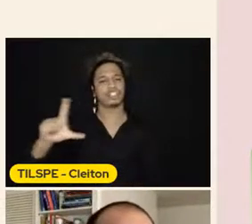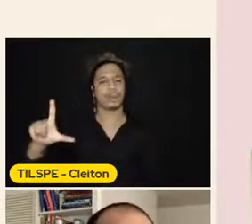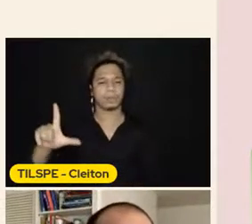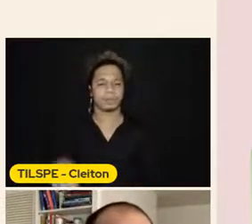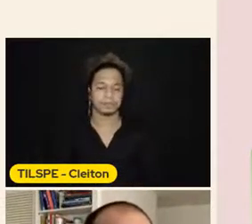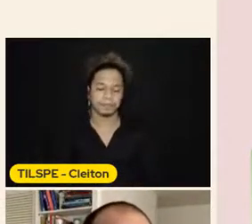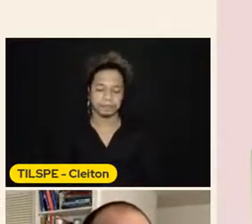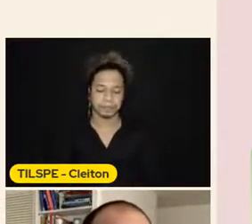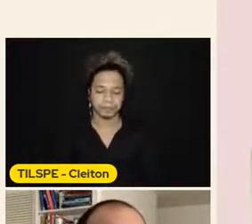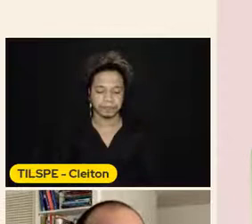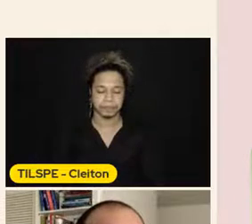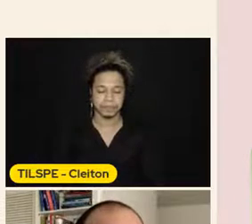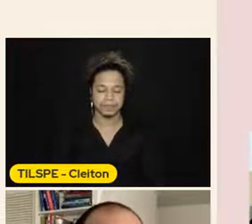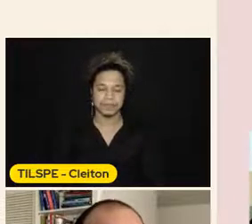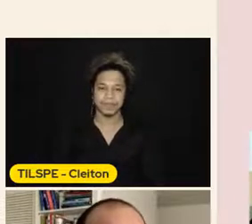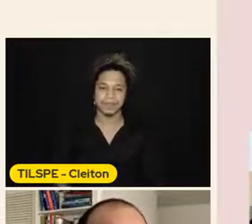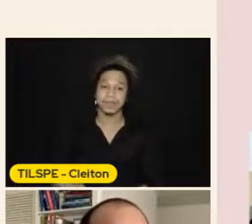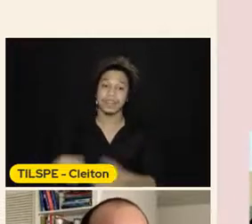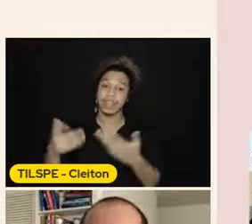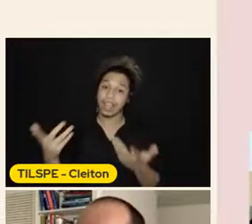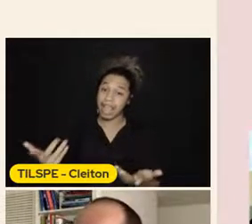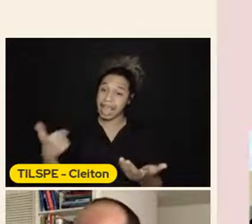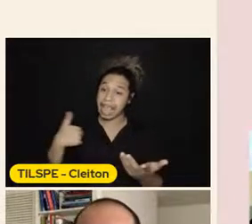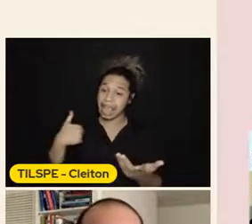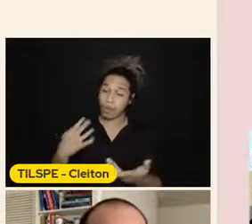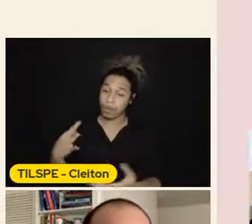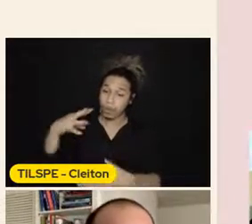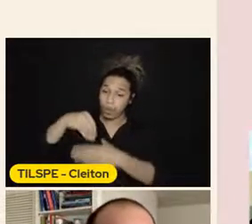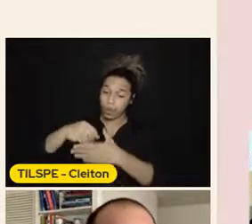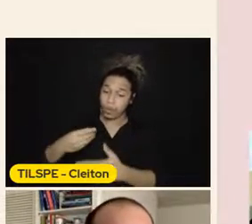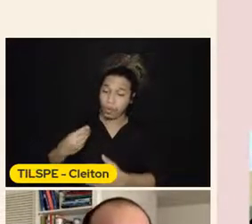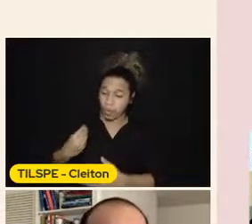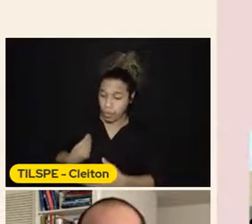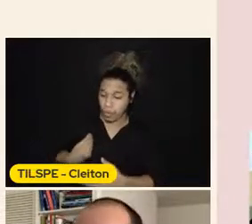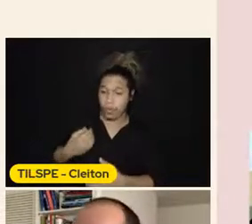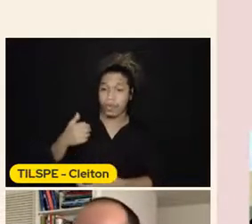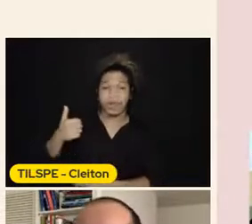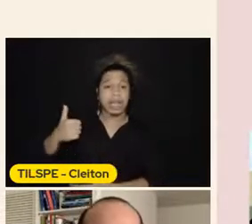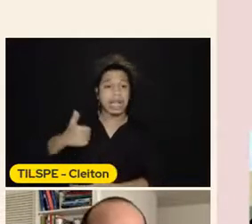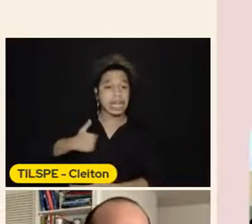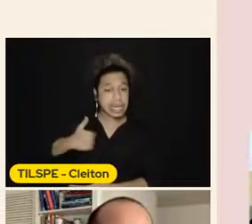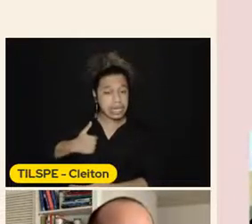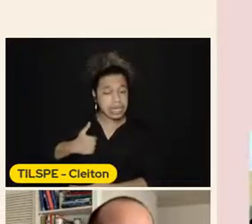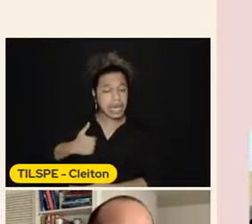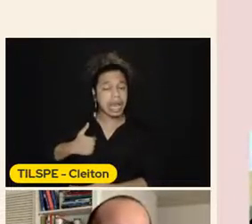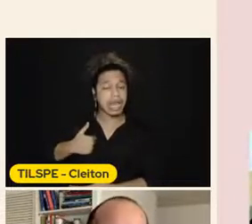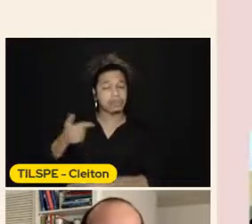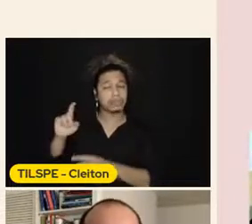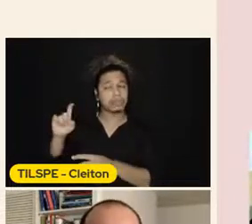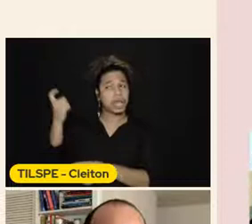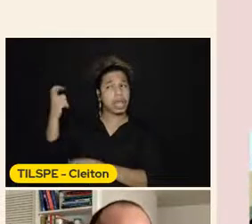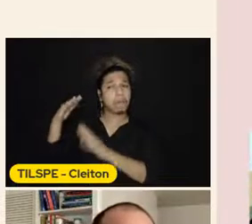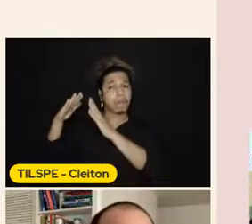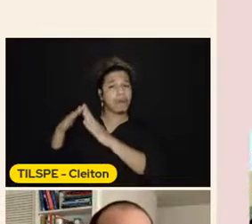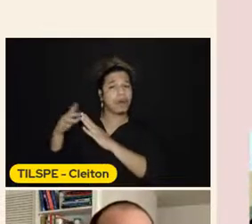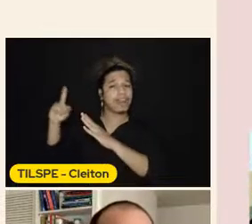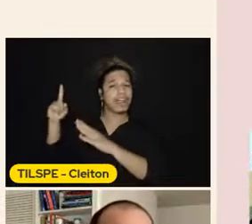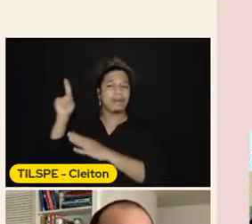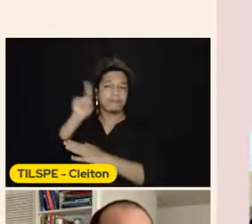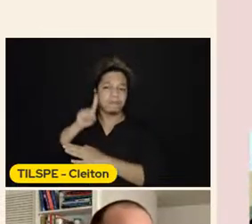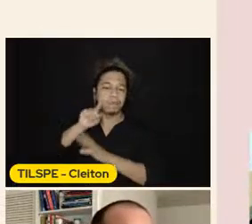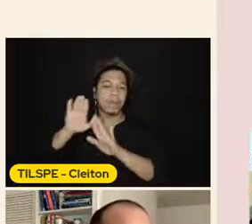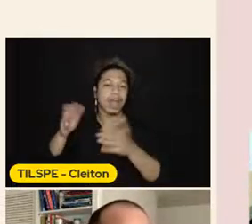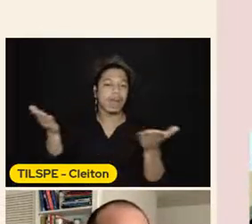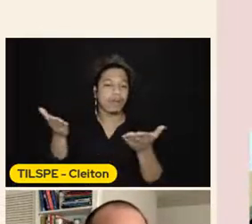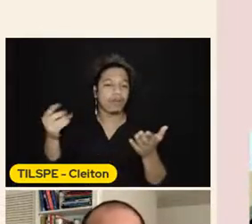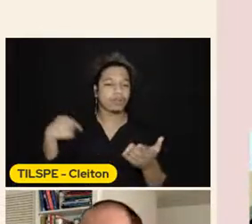It's been 3 years, as I said, that I live in Canada. I've lived in the US before, but if you ask me how long an inch is